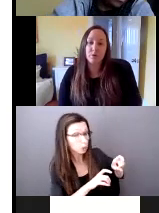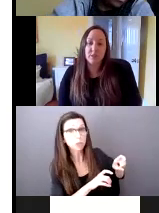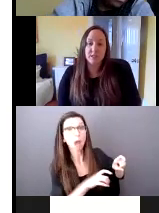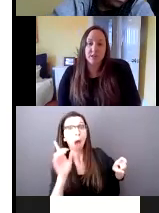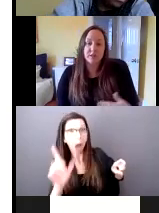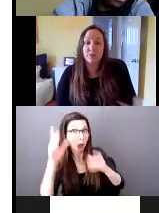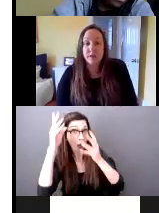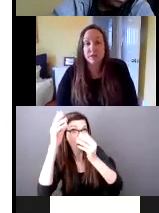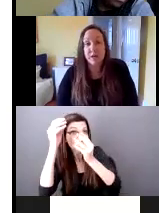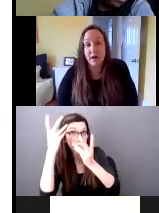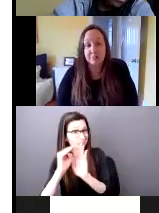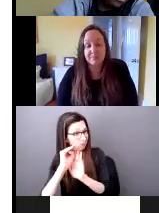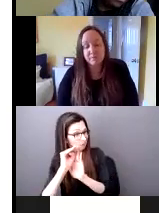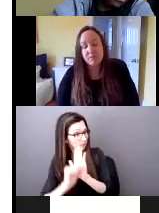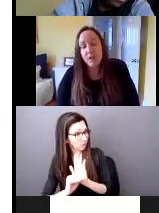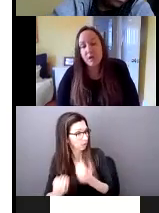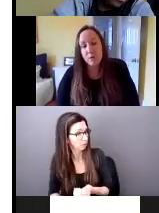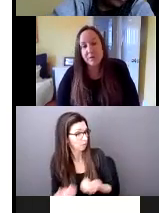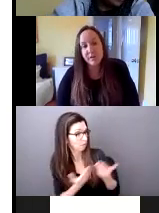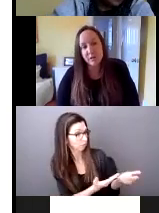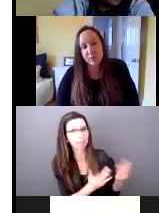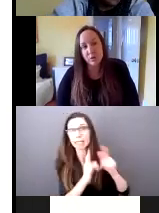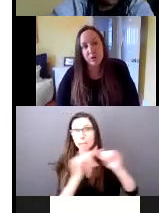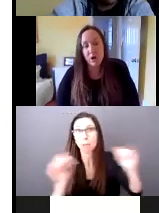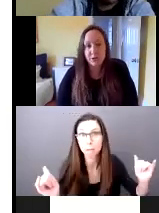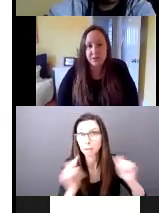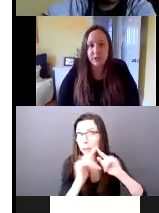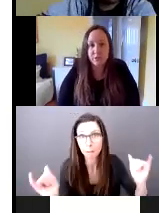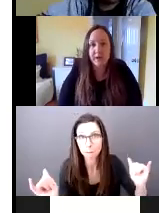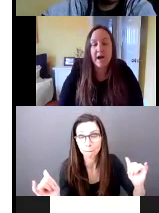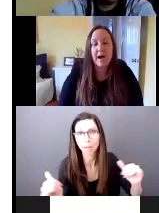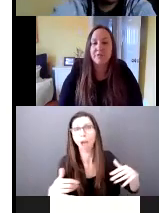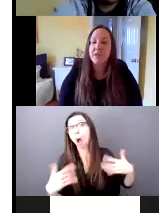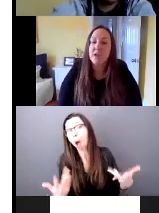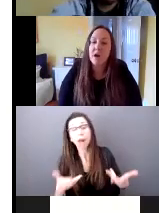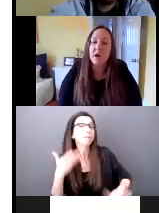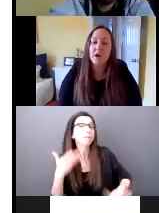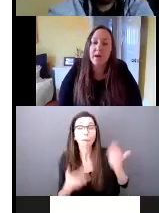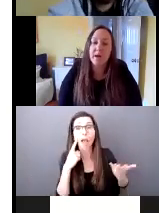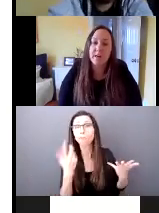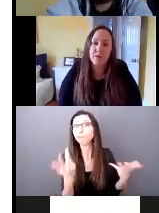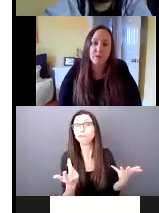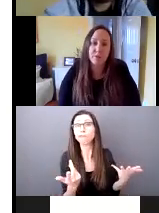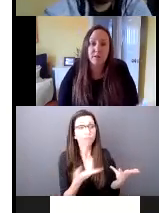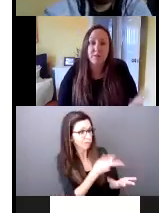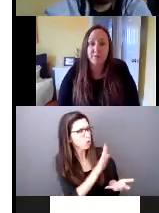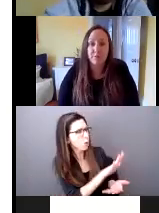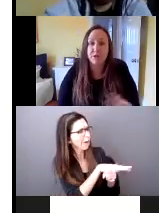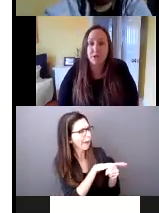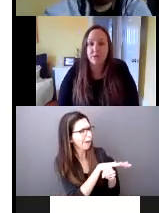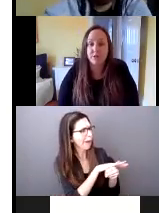you those details in real time about what's available, options that you might have, and give you the